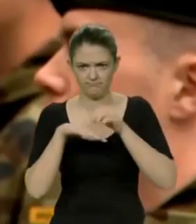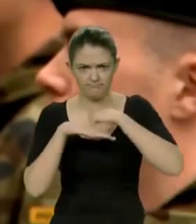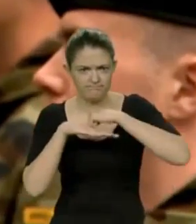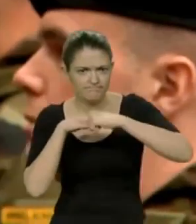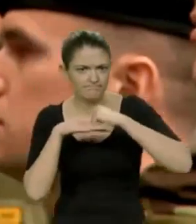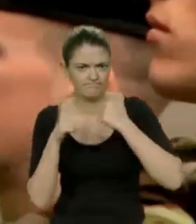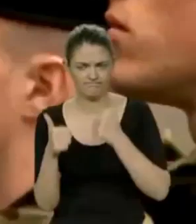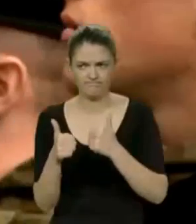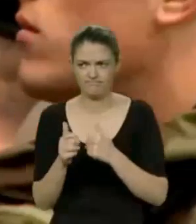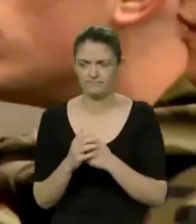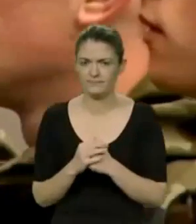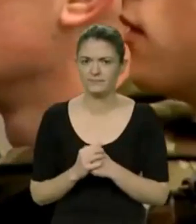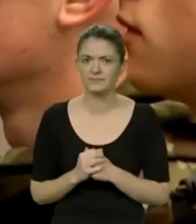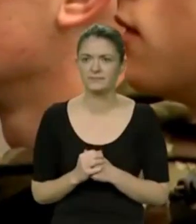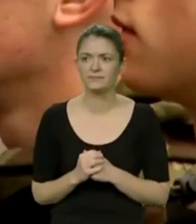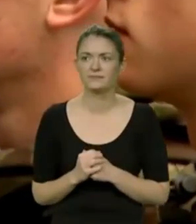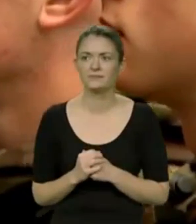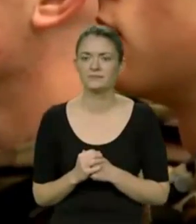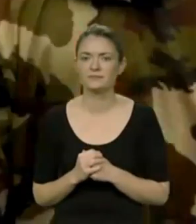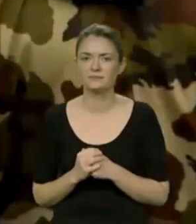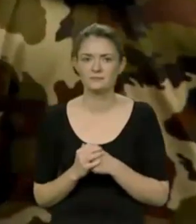That's good effort.